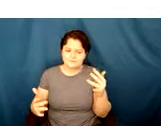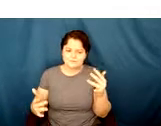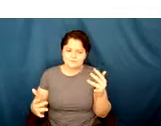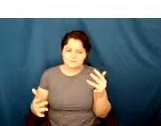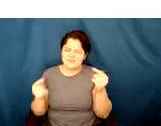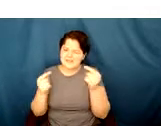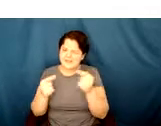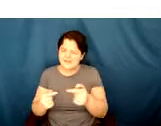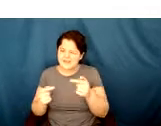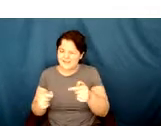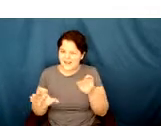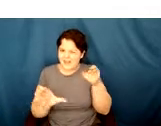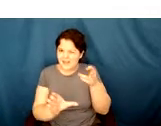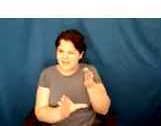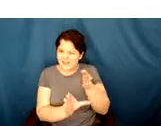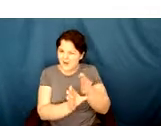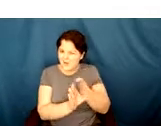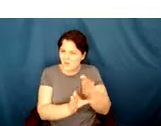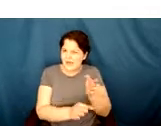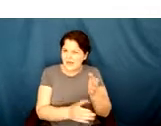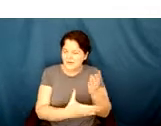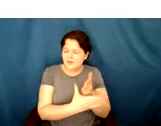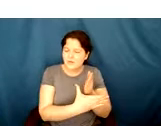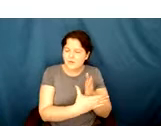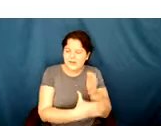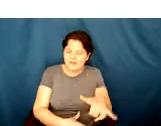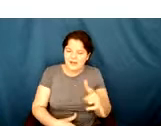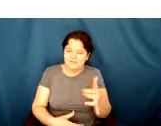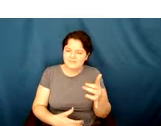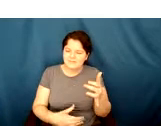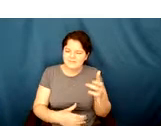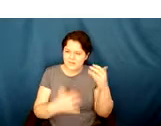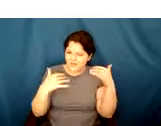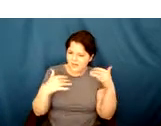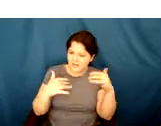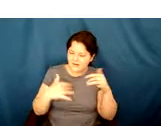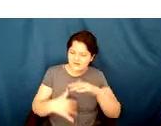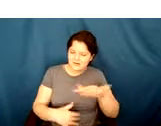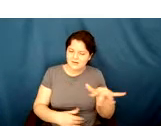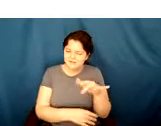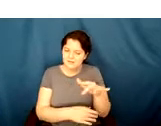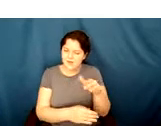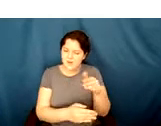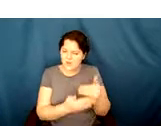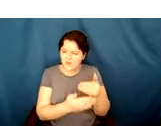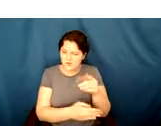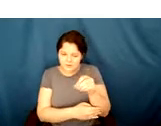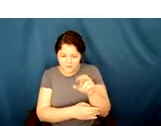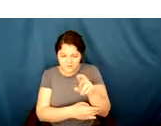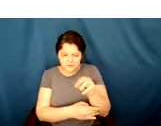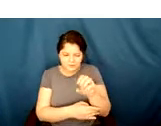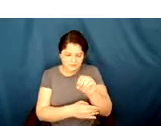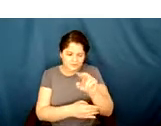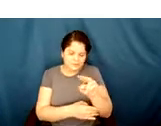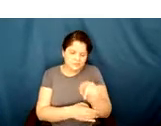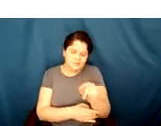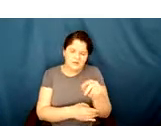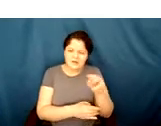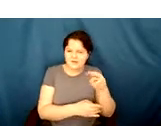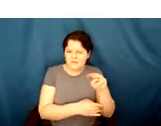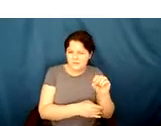pain and intrusion that noise has caused to residents both in Dormont and Mount Lebanon. For background, in